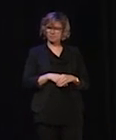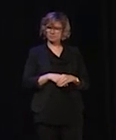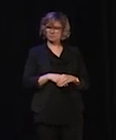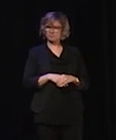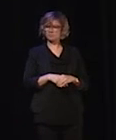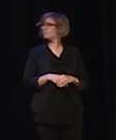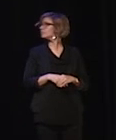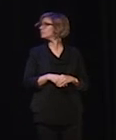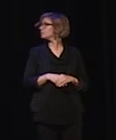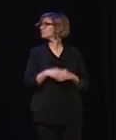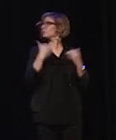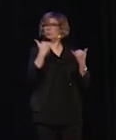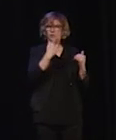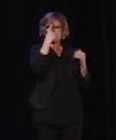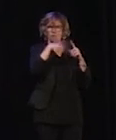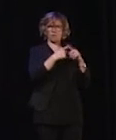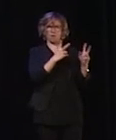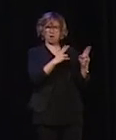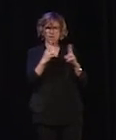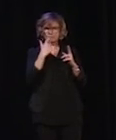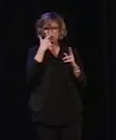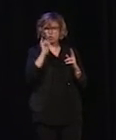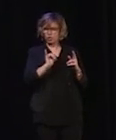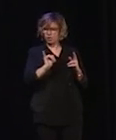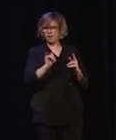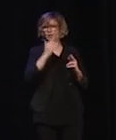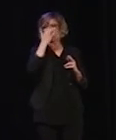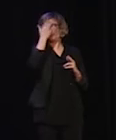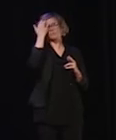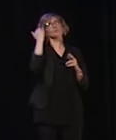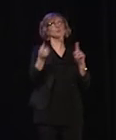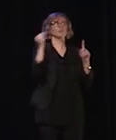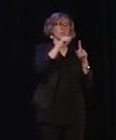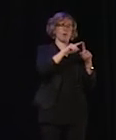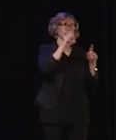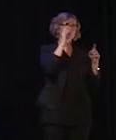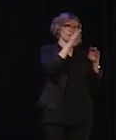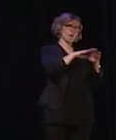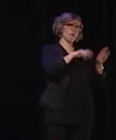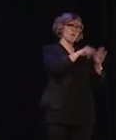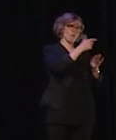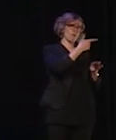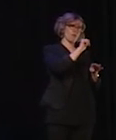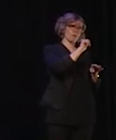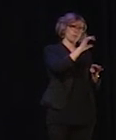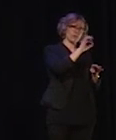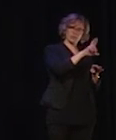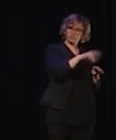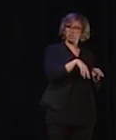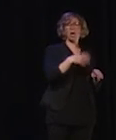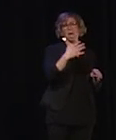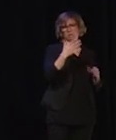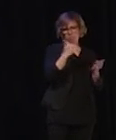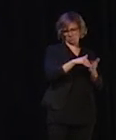So let's go to the editing part now. Backtracking slightly, say we have Glacier Climber Dude. I can make a pretty strong bet that